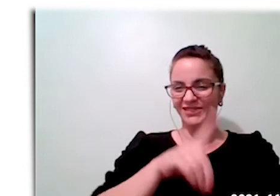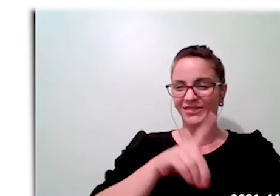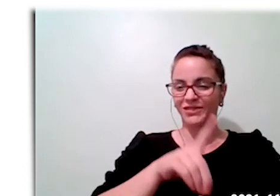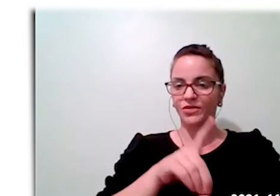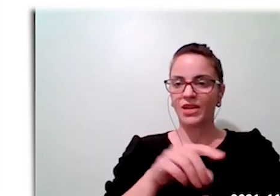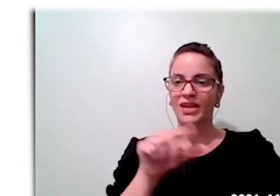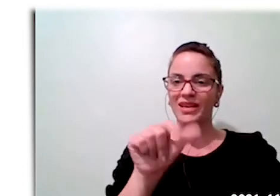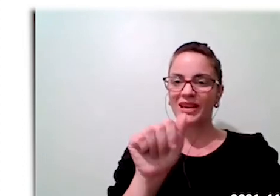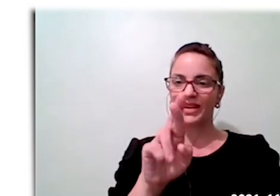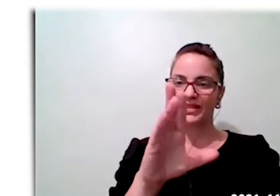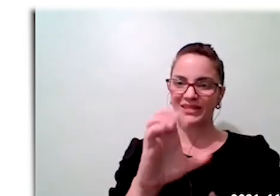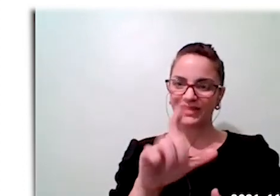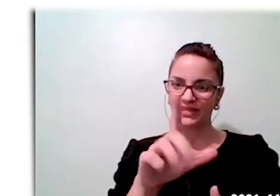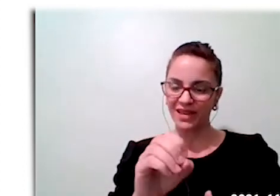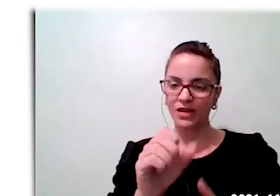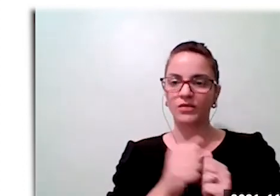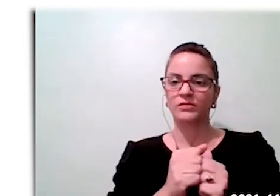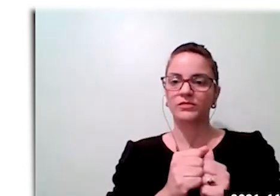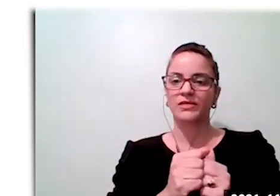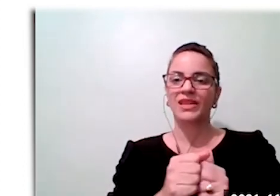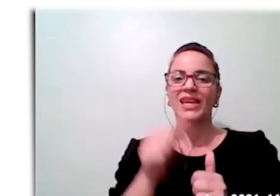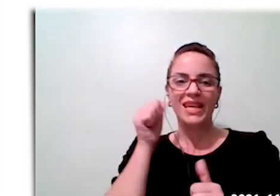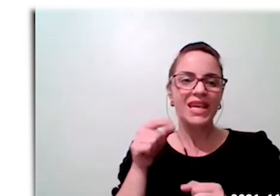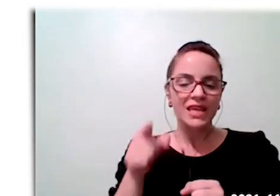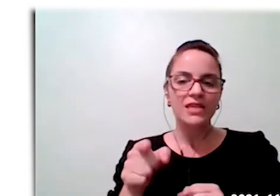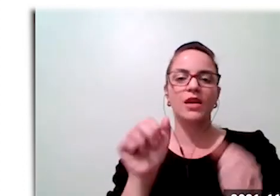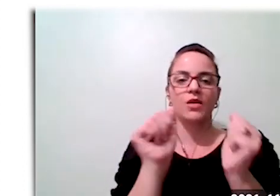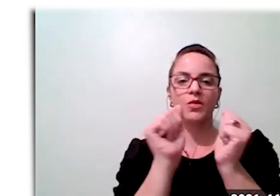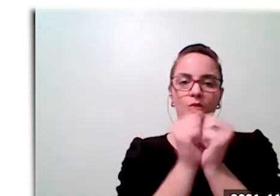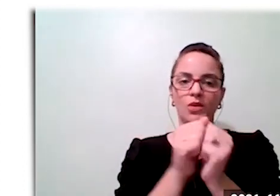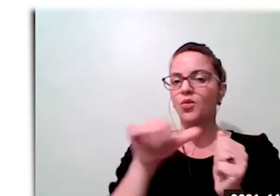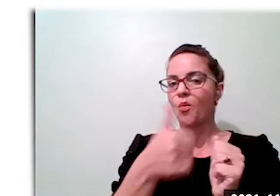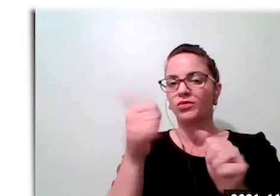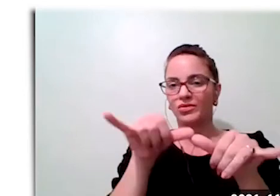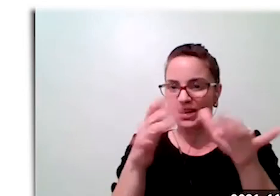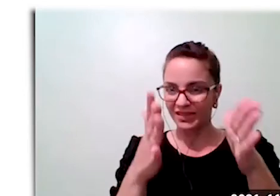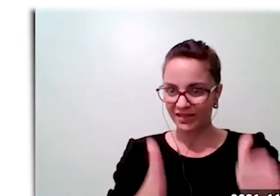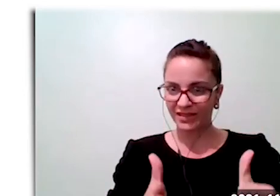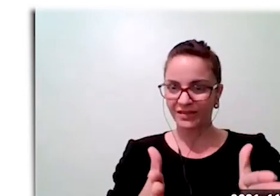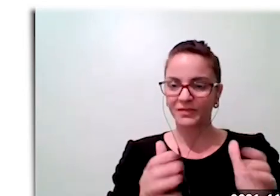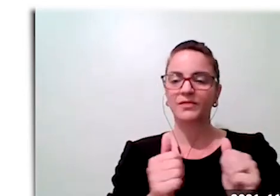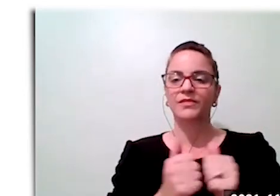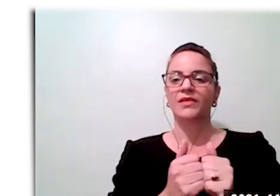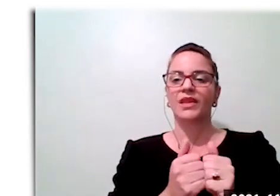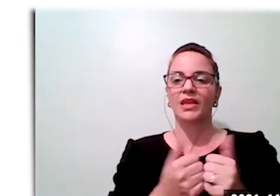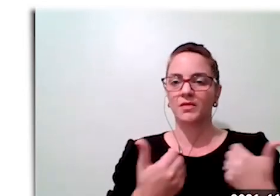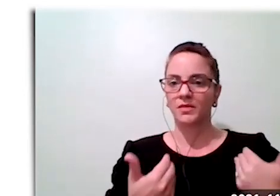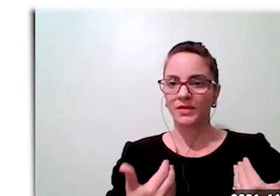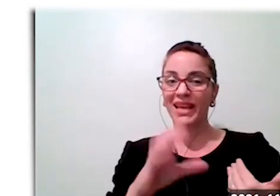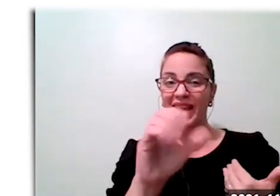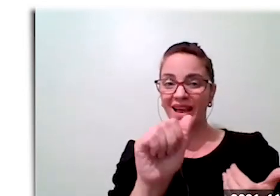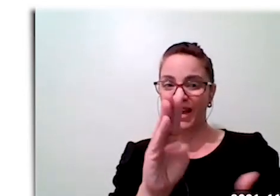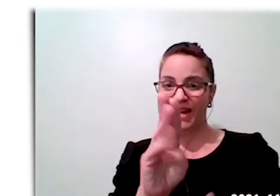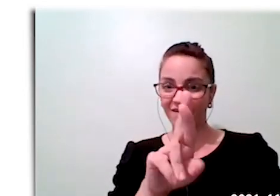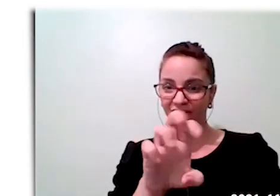was organized on 9 themes with the collaboration of architect Rubio Cancela and this server. Dr. Cabrera